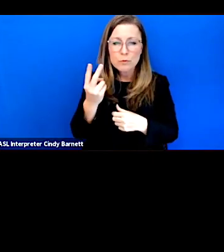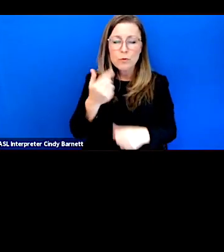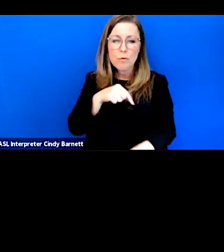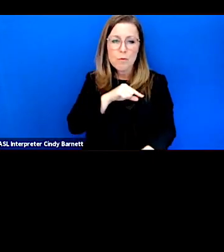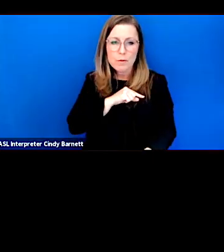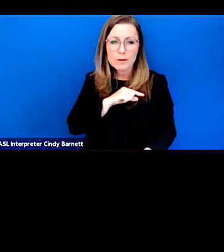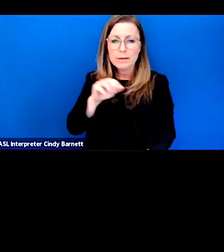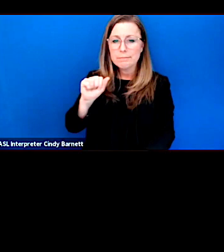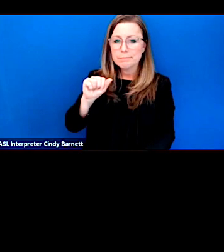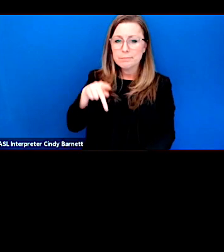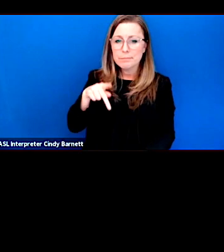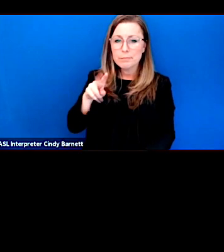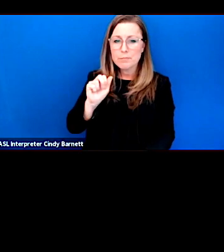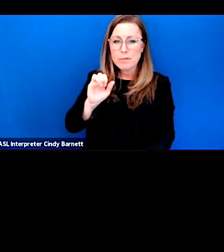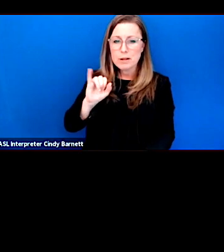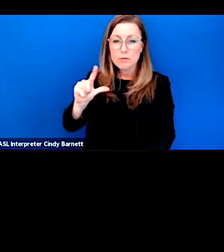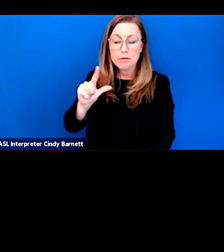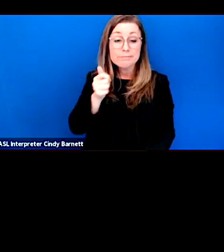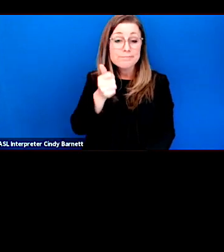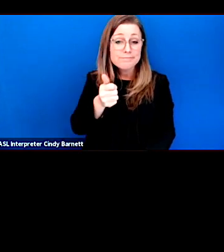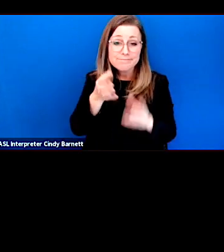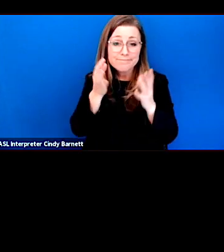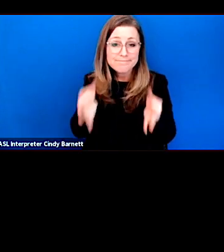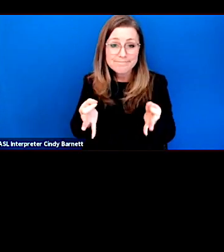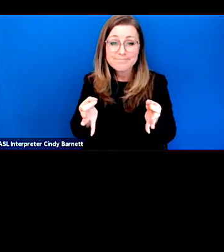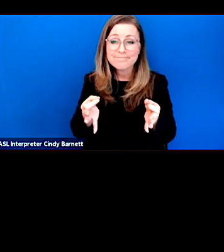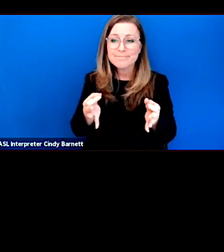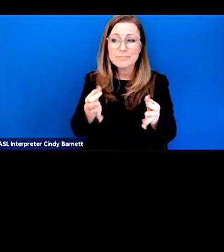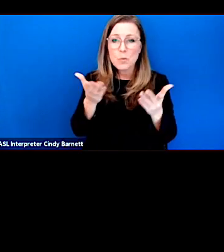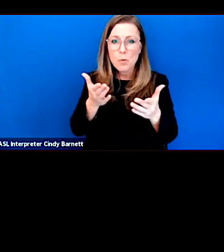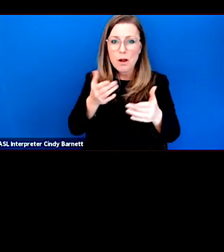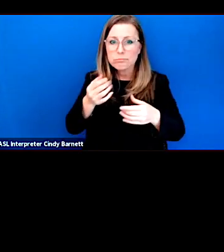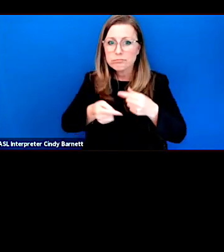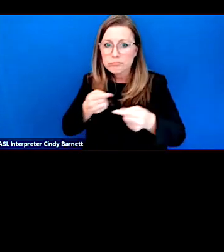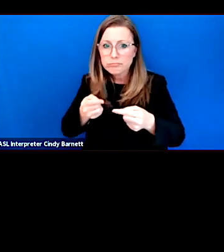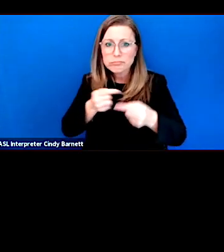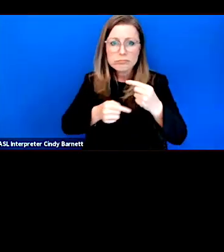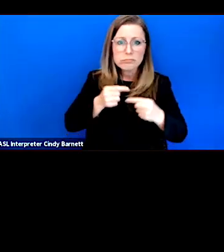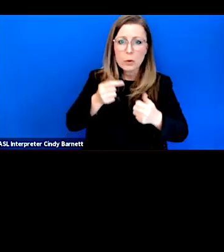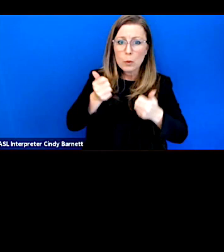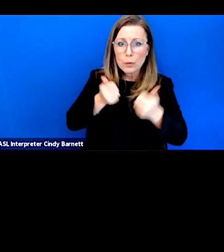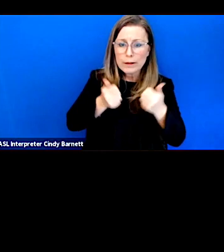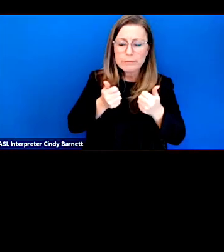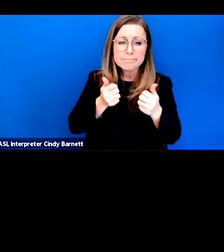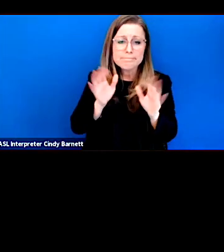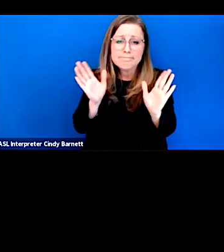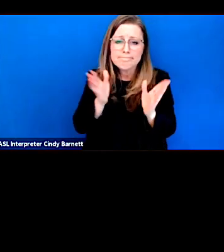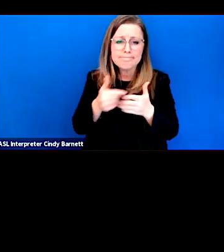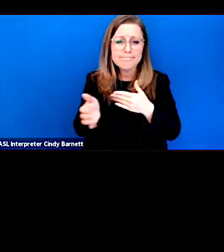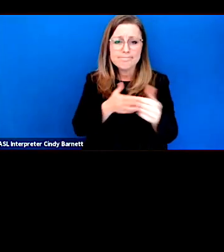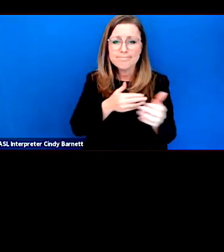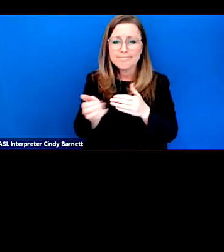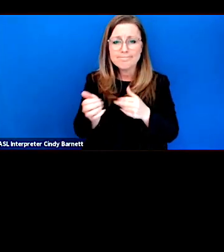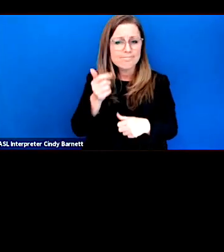you have to follow when you decide to snowball. Today, we will begin with forward snowballing. Forward snowballing